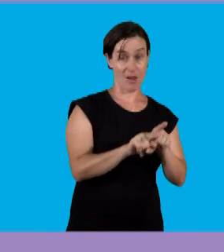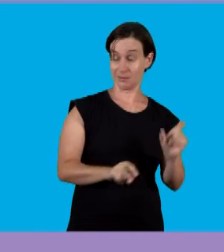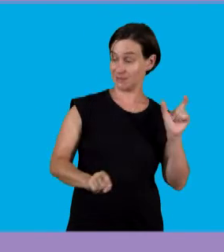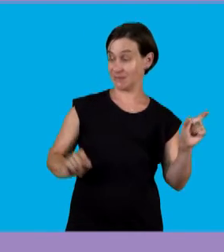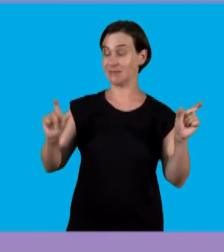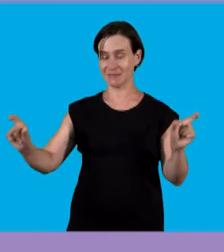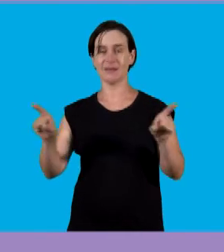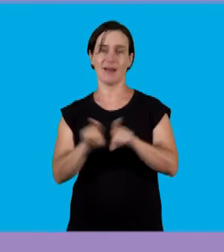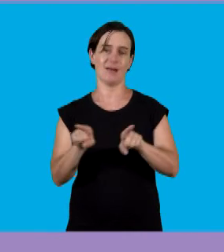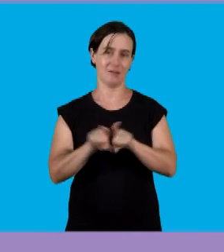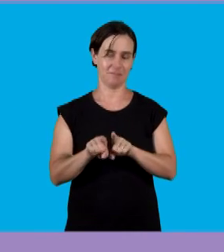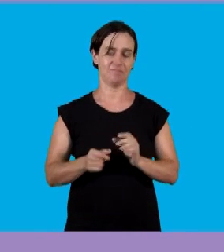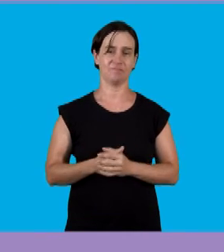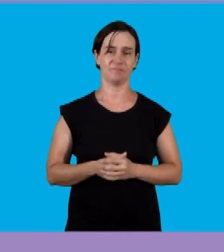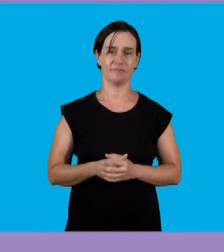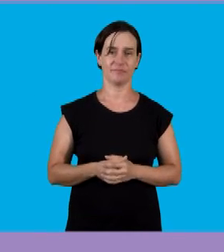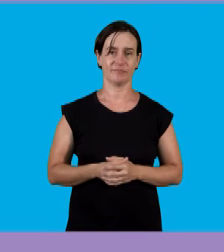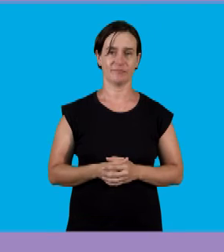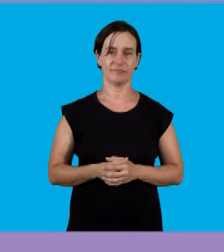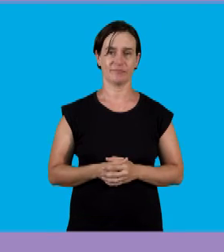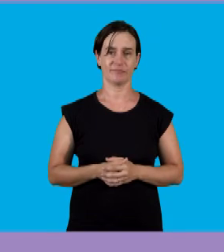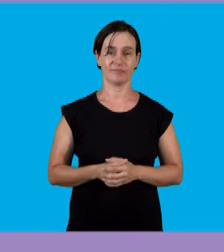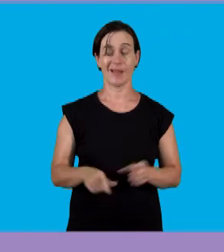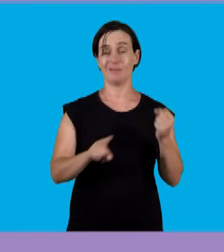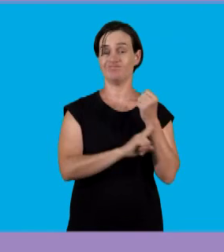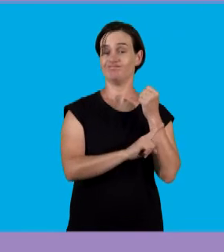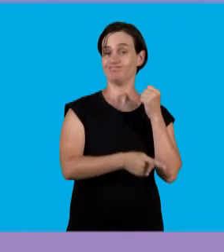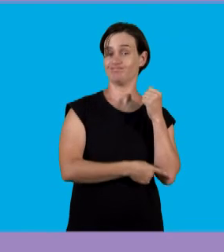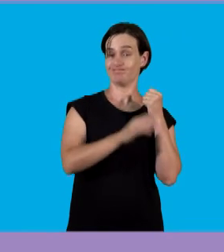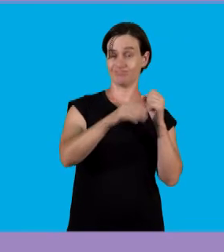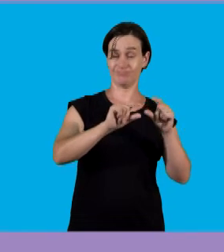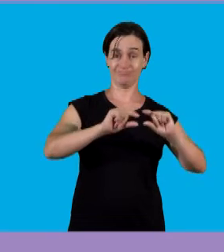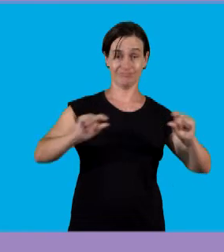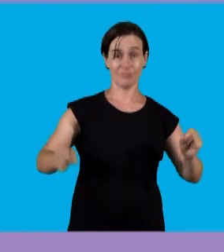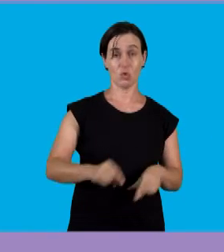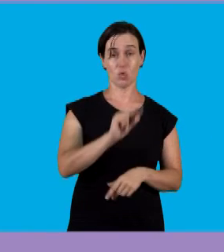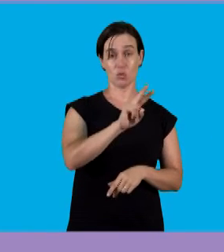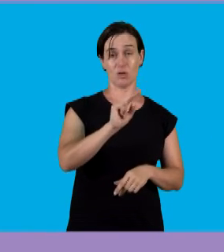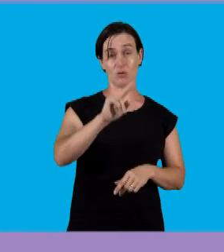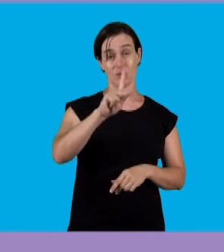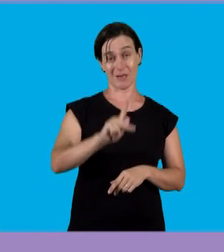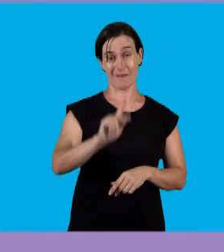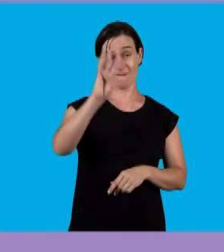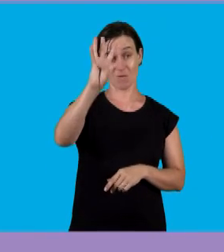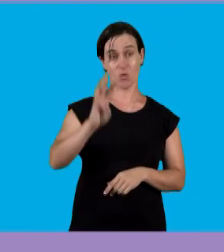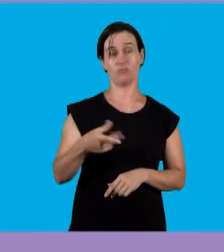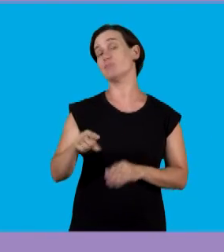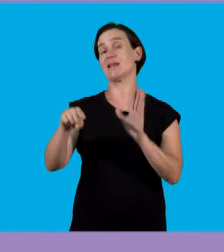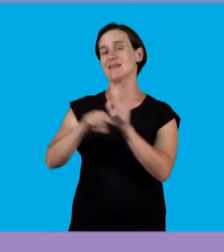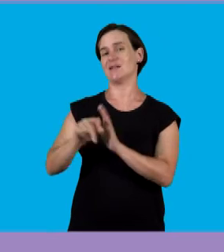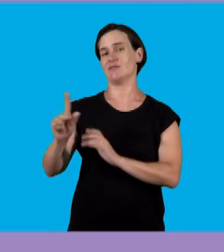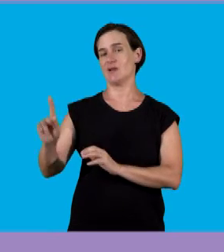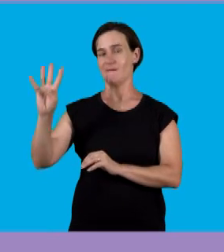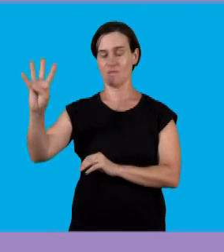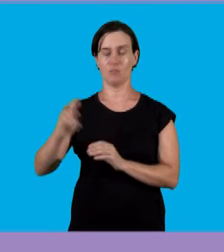those two definitely are like terms. And lastly, we have 22k